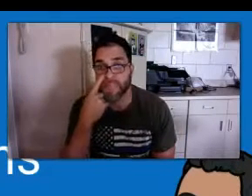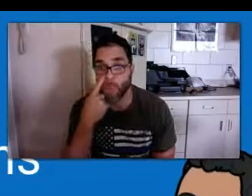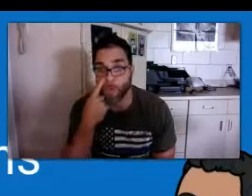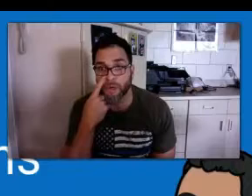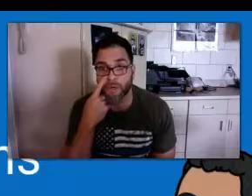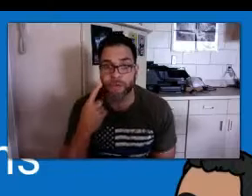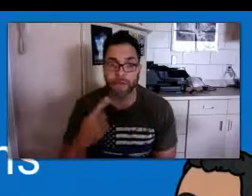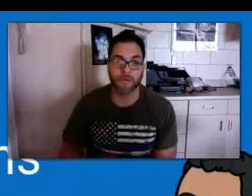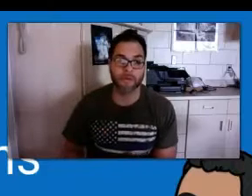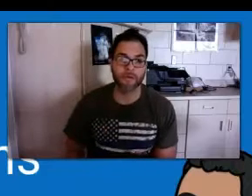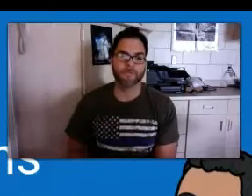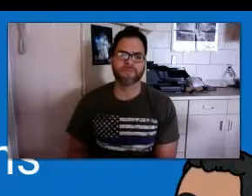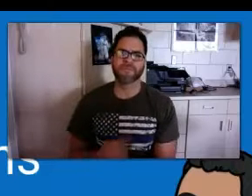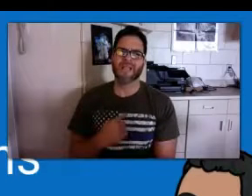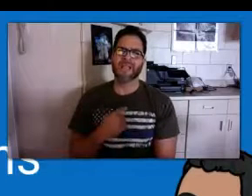incredibly bored.